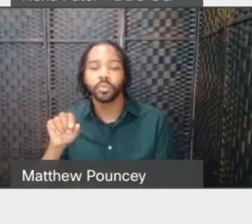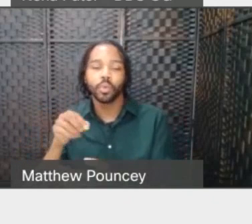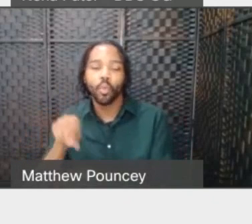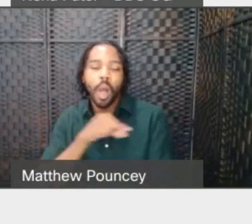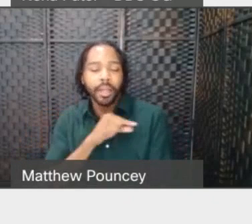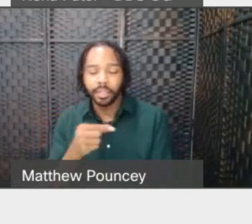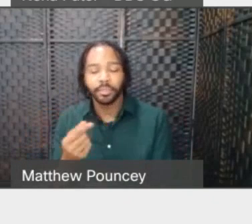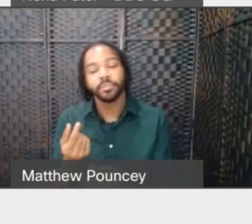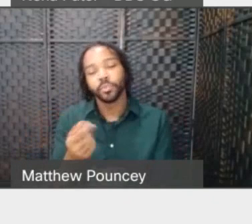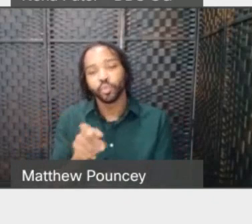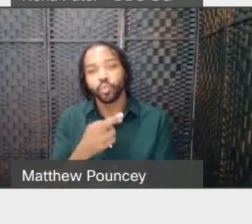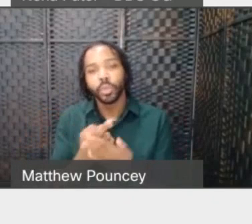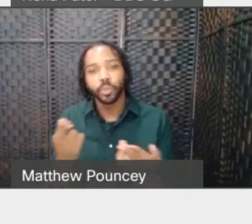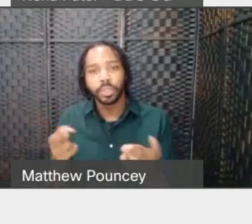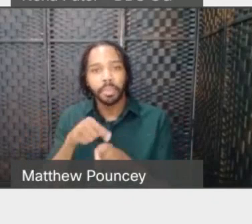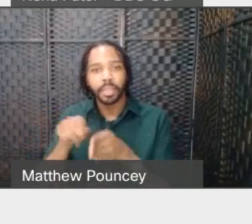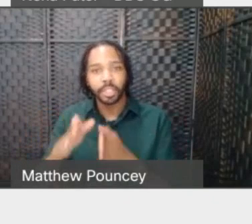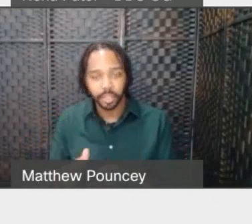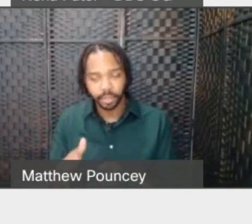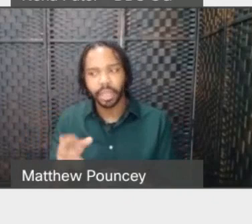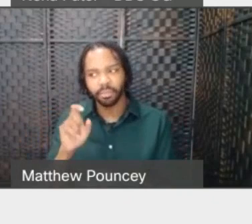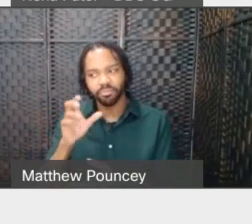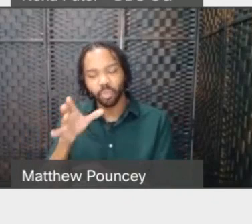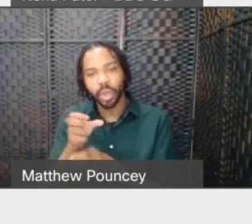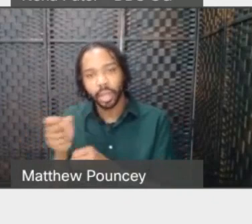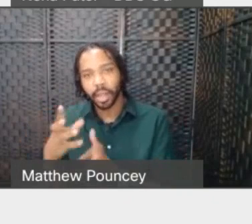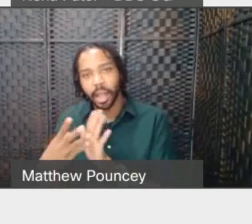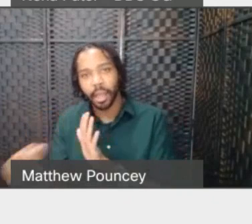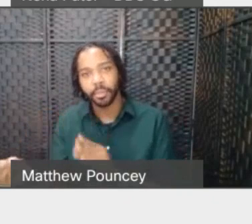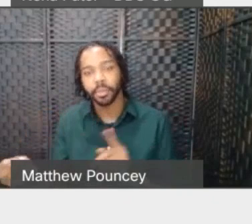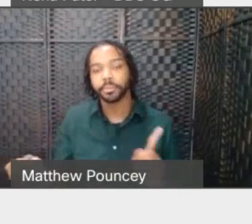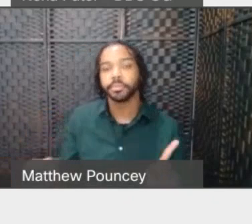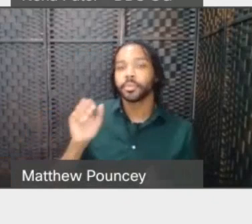Director Reese. I'm going to go back up.